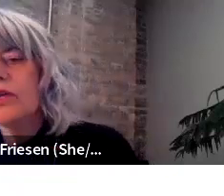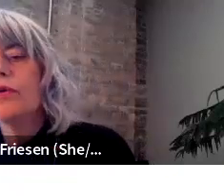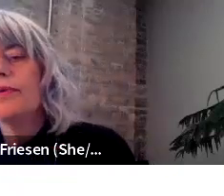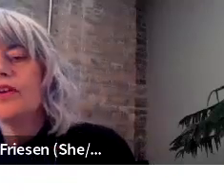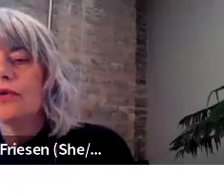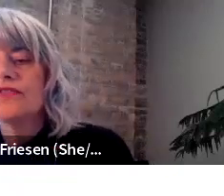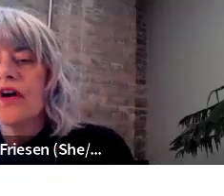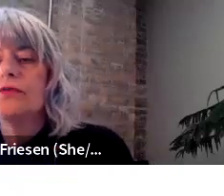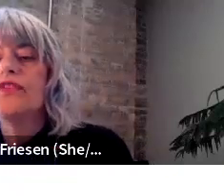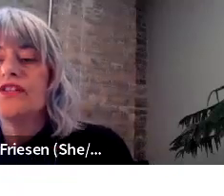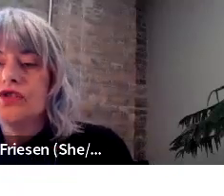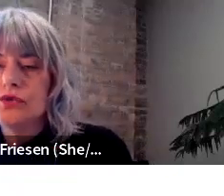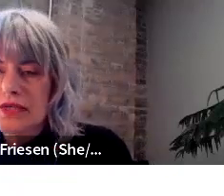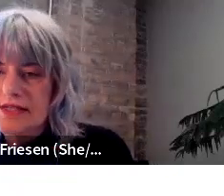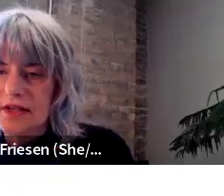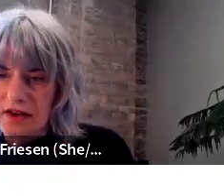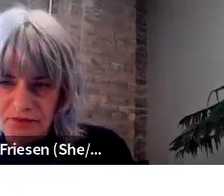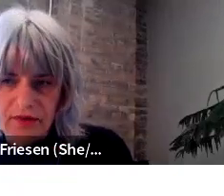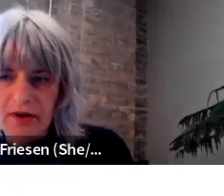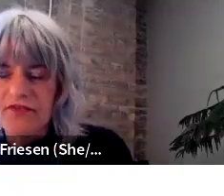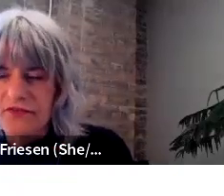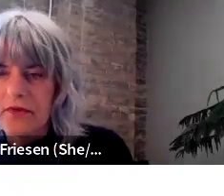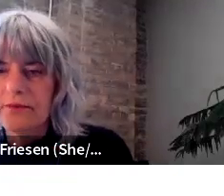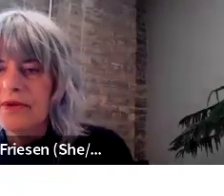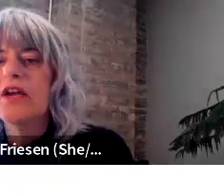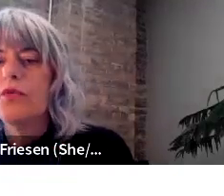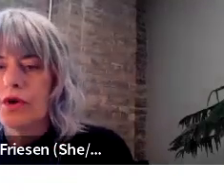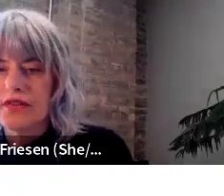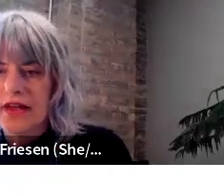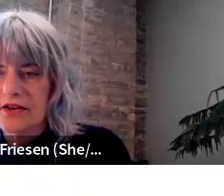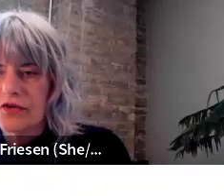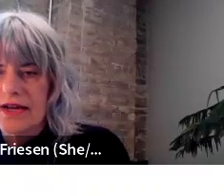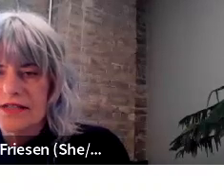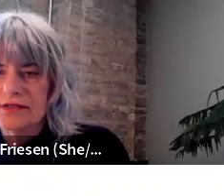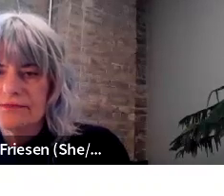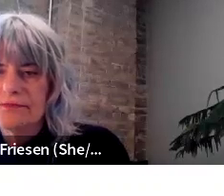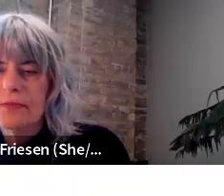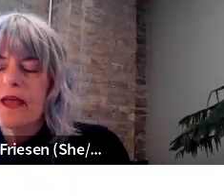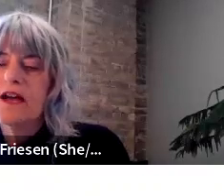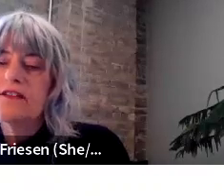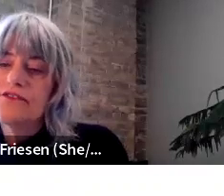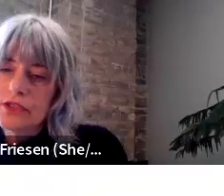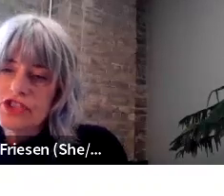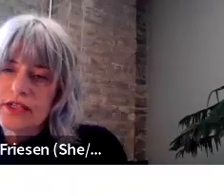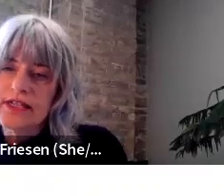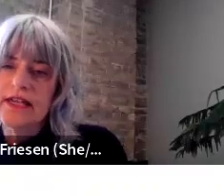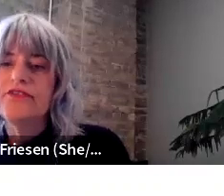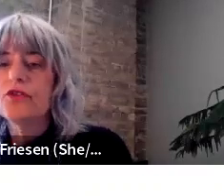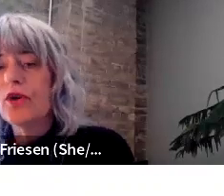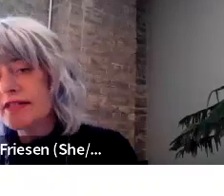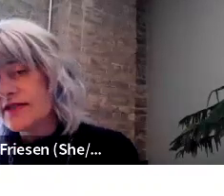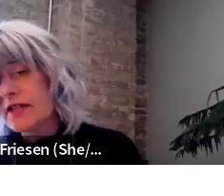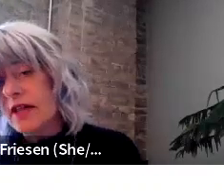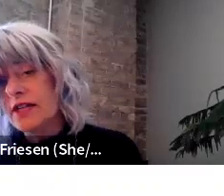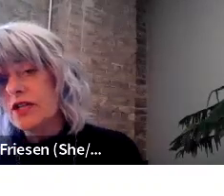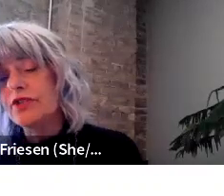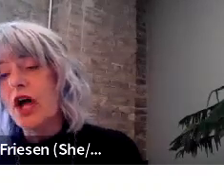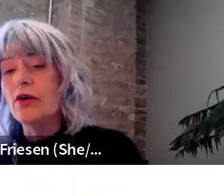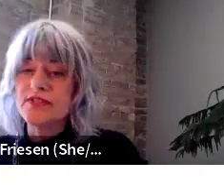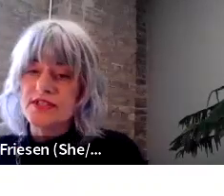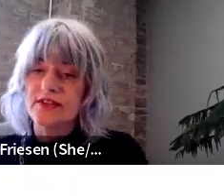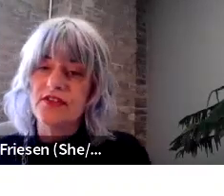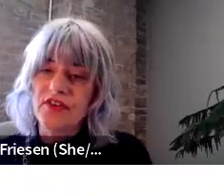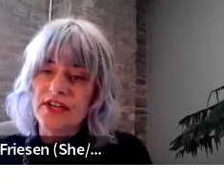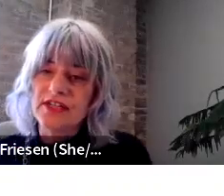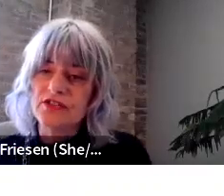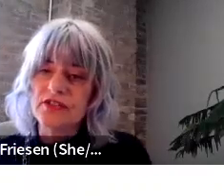awarded, you will be notified within 2 weeks of being awarded that grant. Unfortunately, if your grant is declined, you will